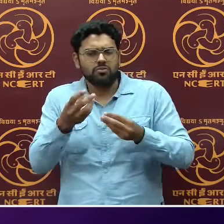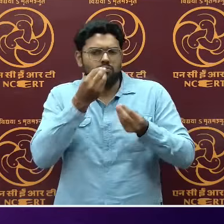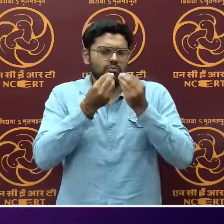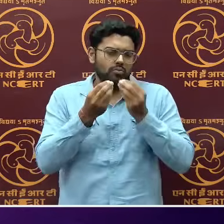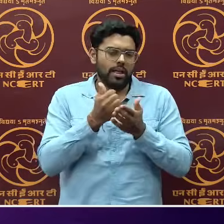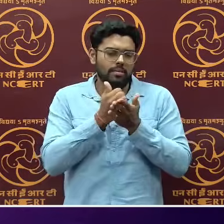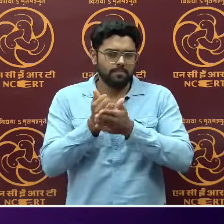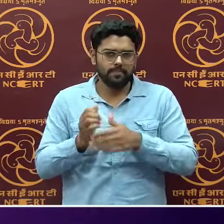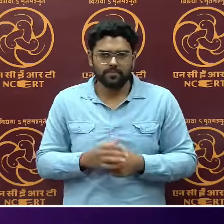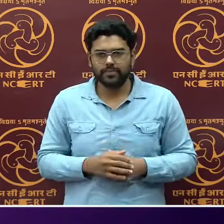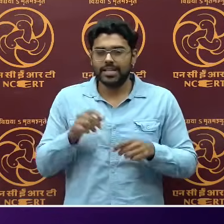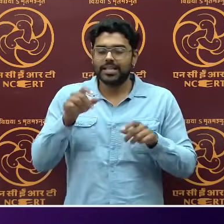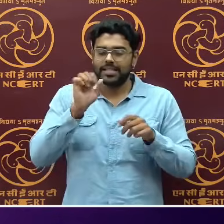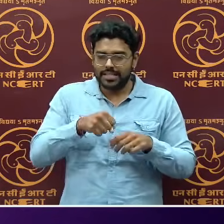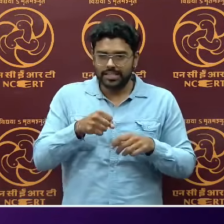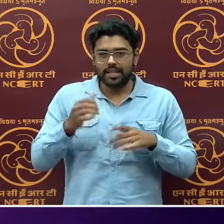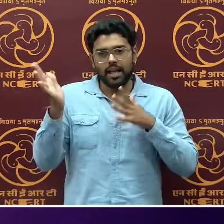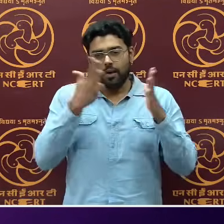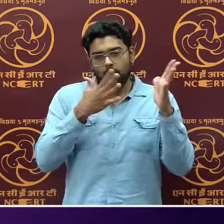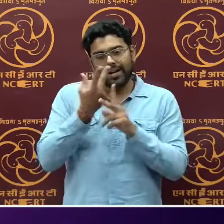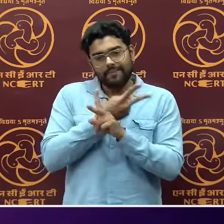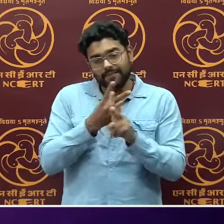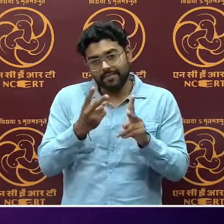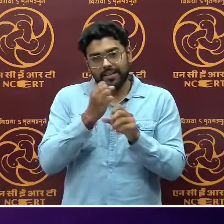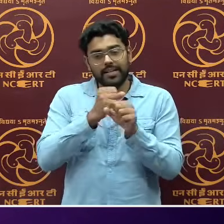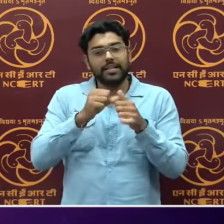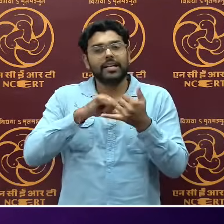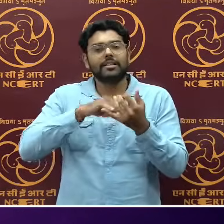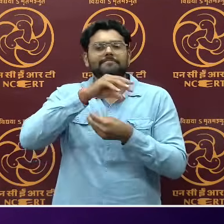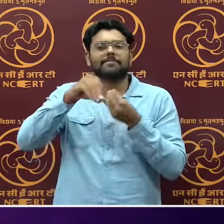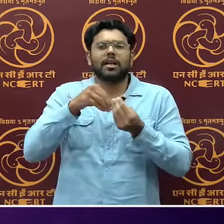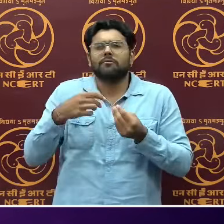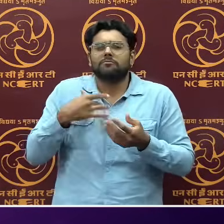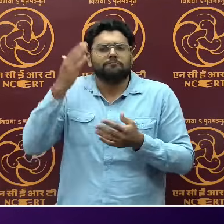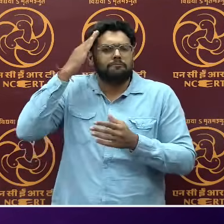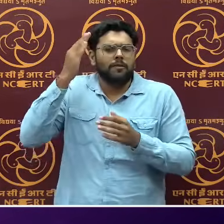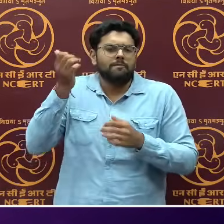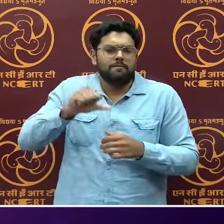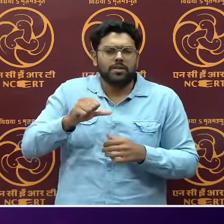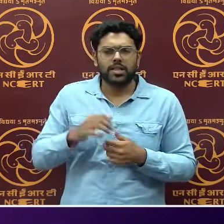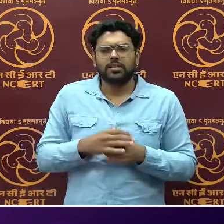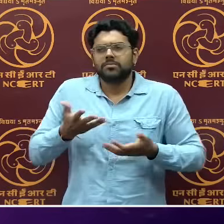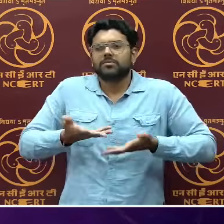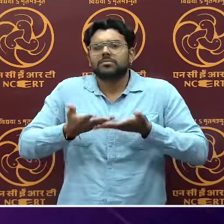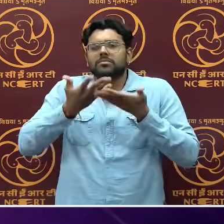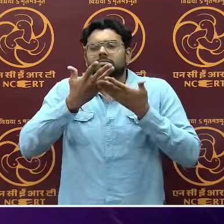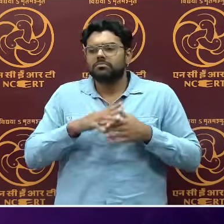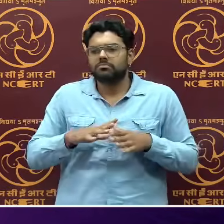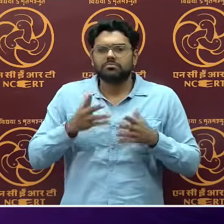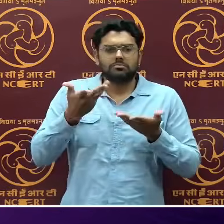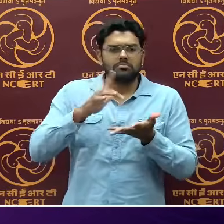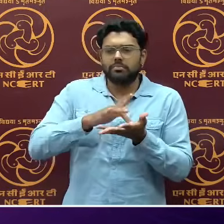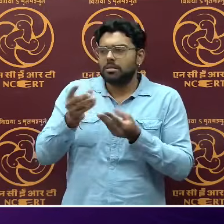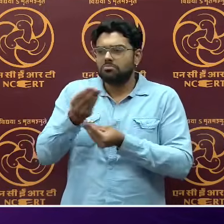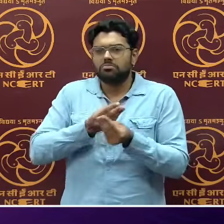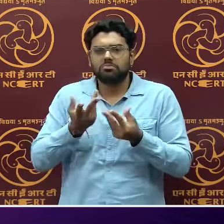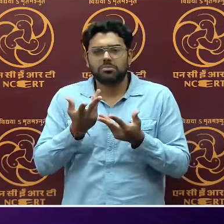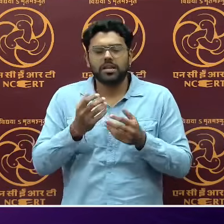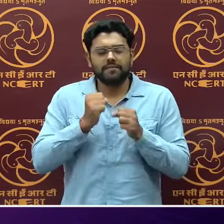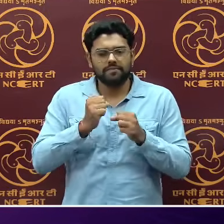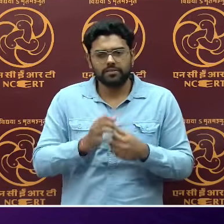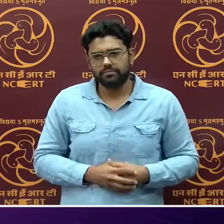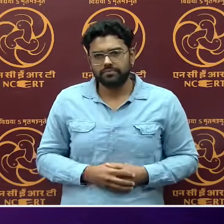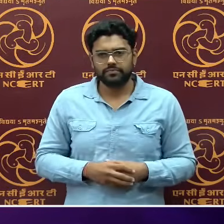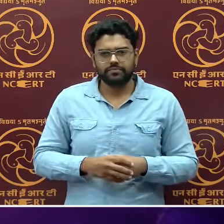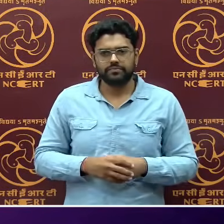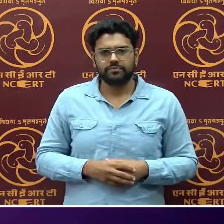mixture of different gases, and we hardly get to know that what gas is there surrounding you.